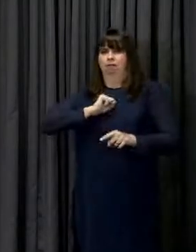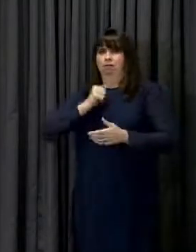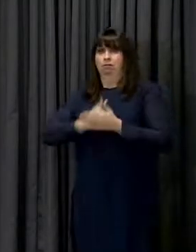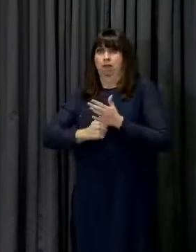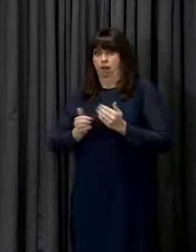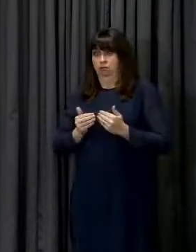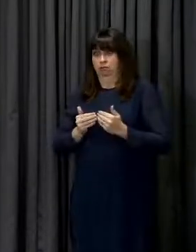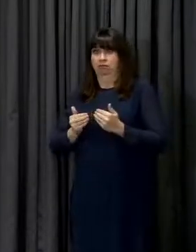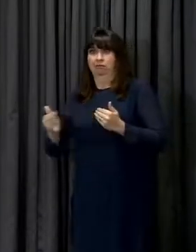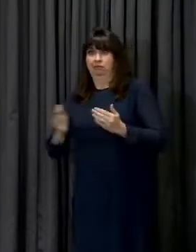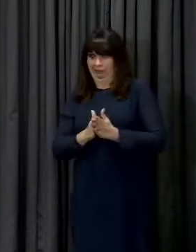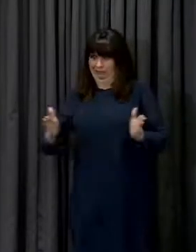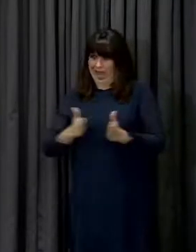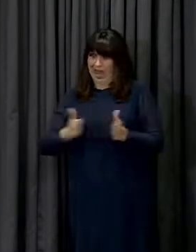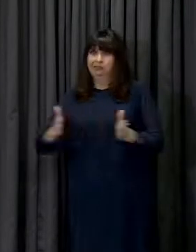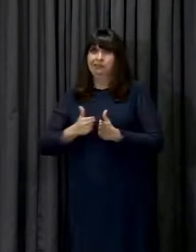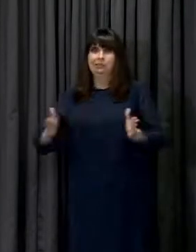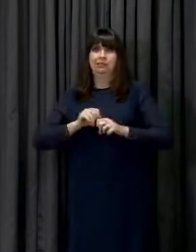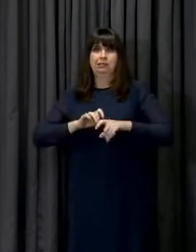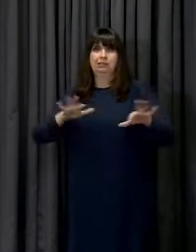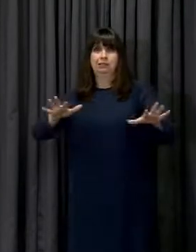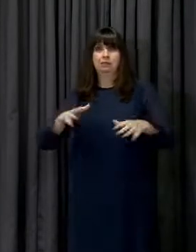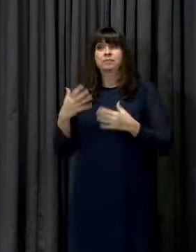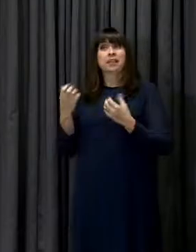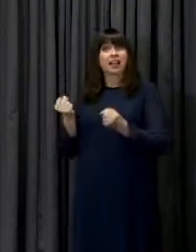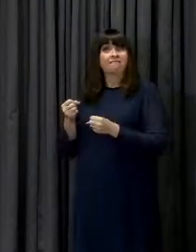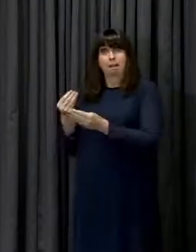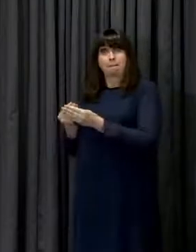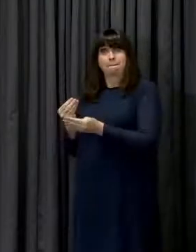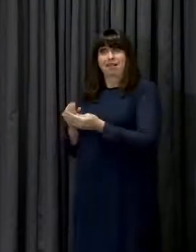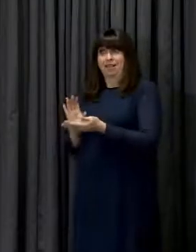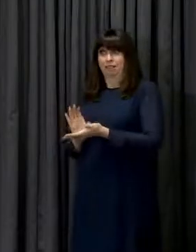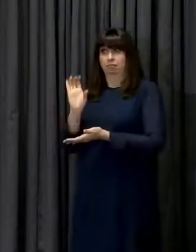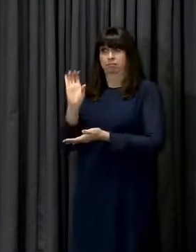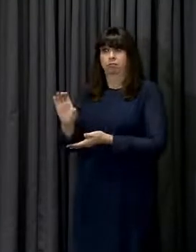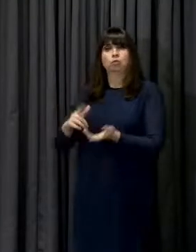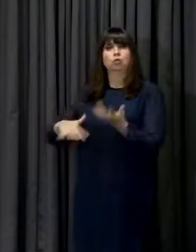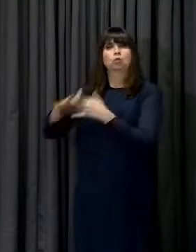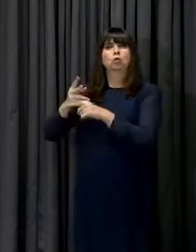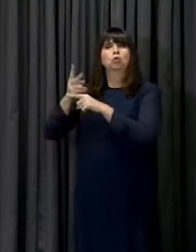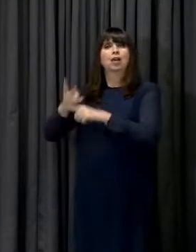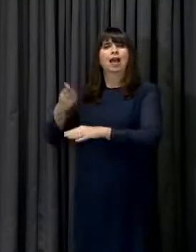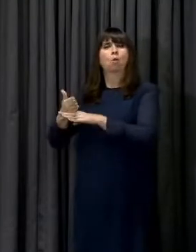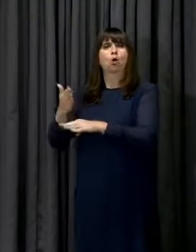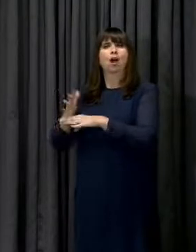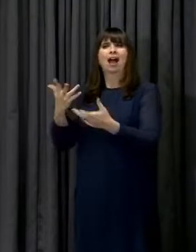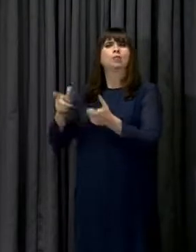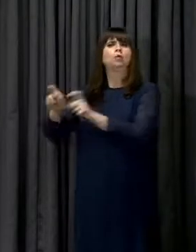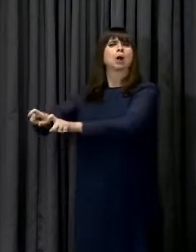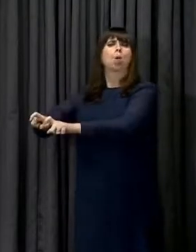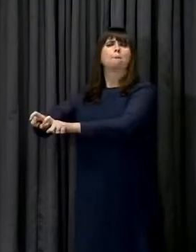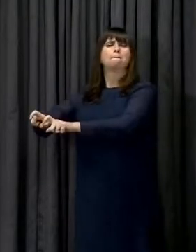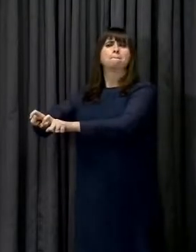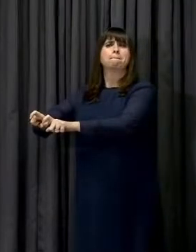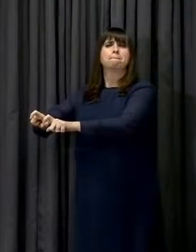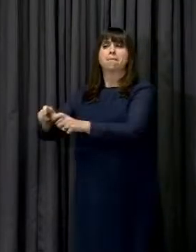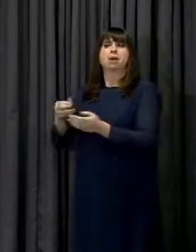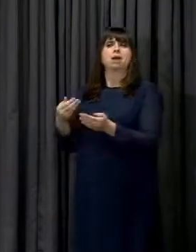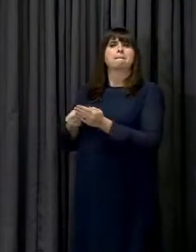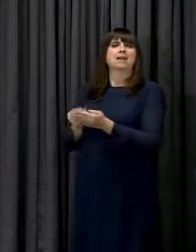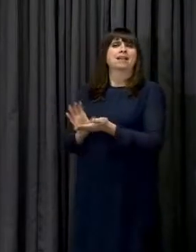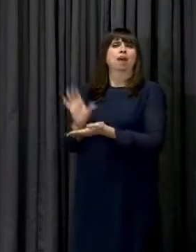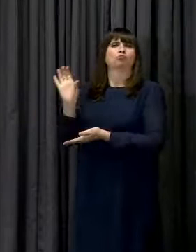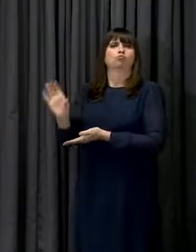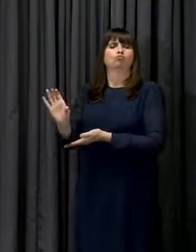lower incomes, and the statutory sick pay top-up is available to social care workers who have to self-isolate. We will